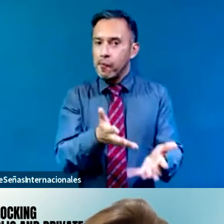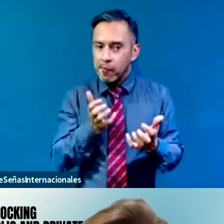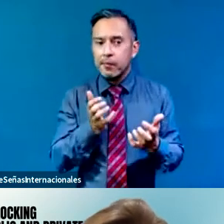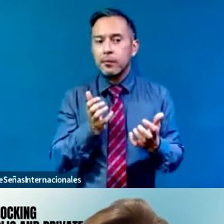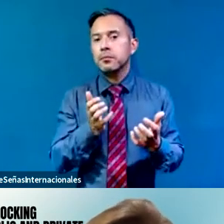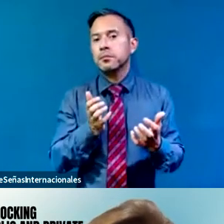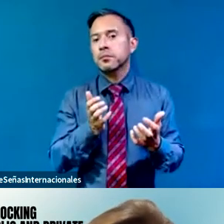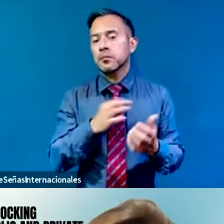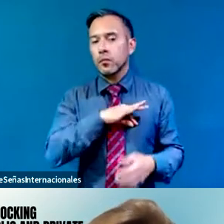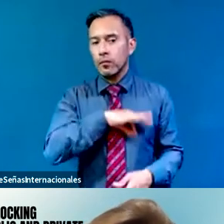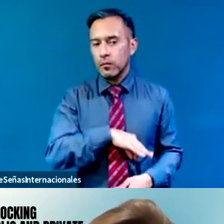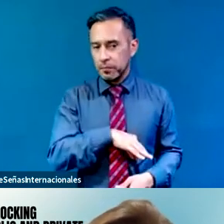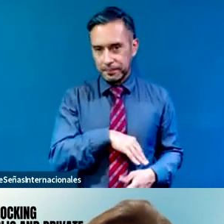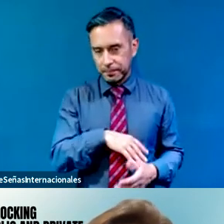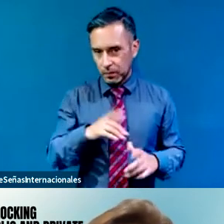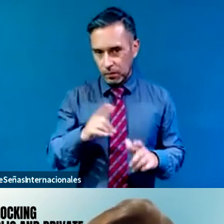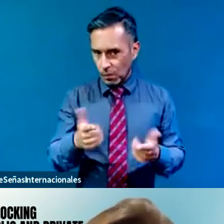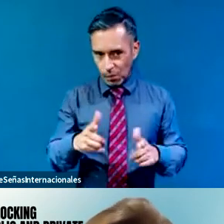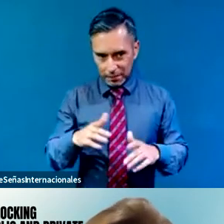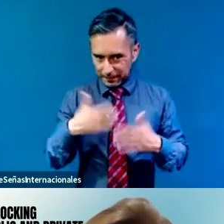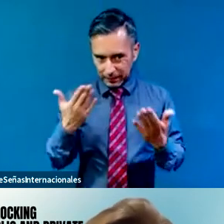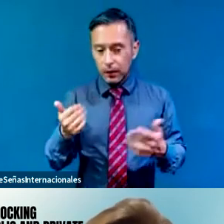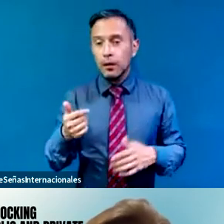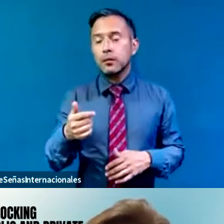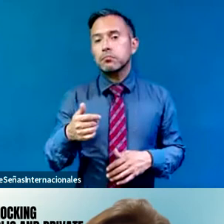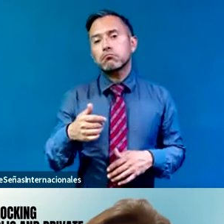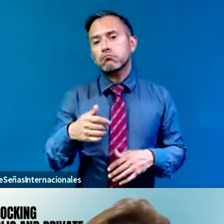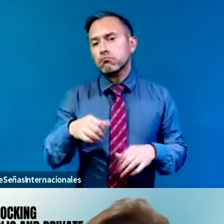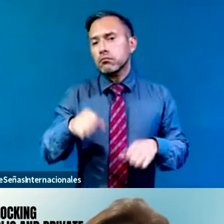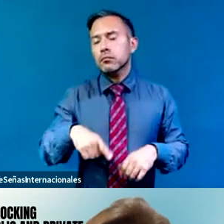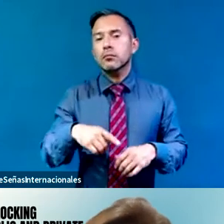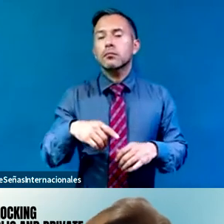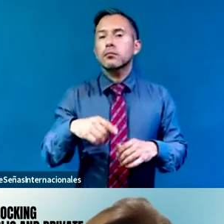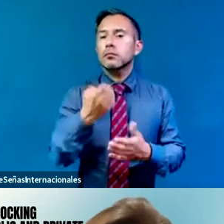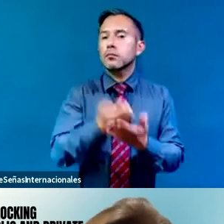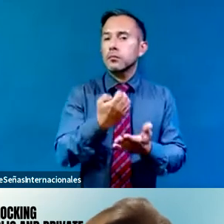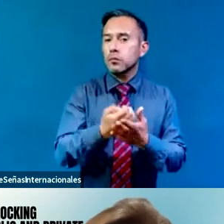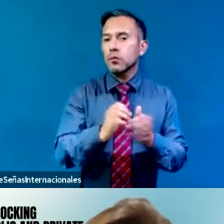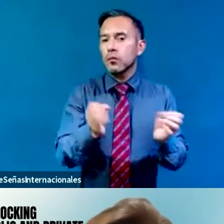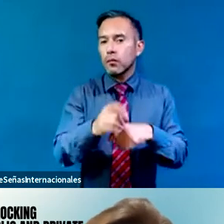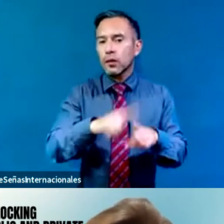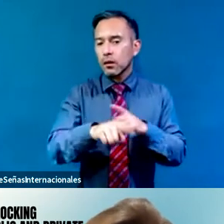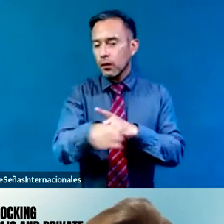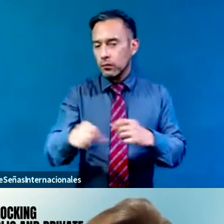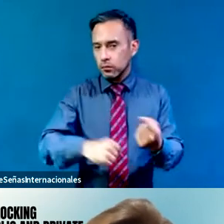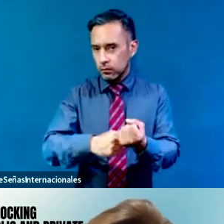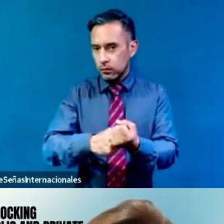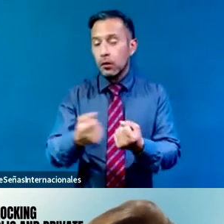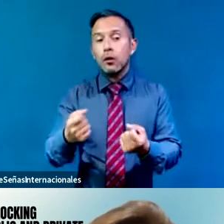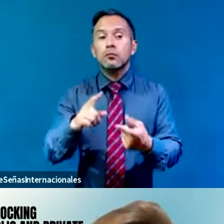job opportunities, access to credit, access to information on their basic rights, and access to support networks if they're facing